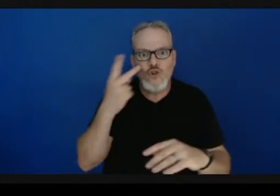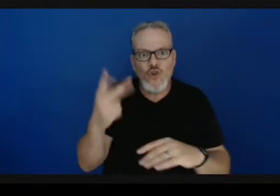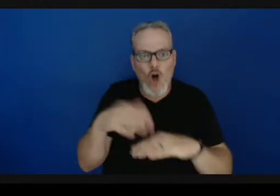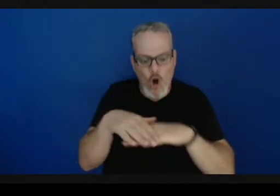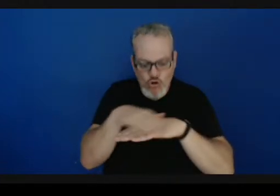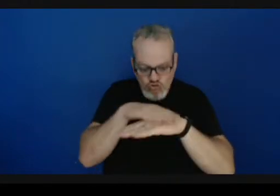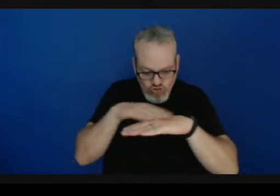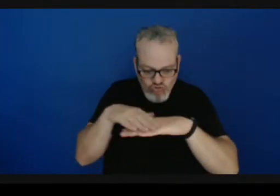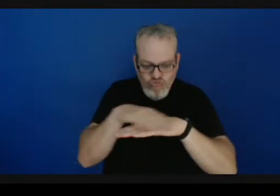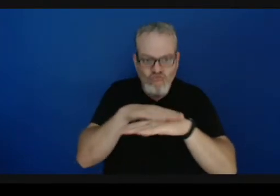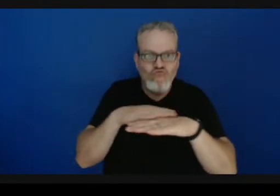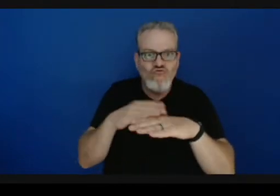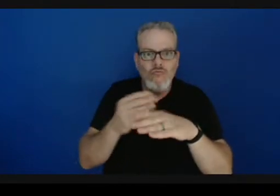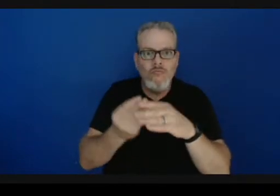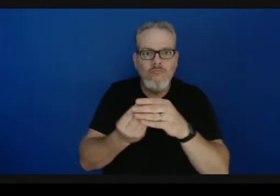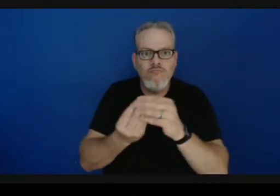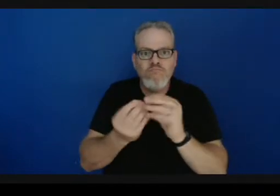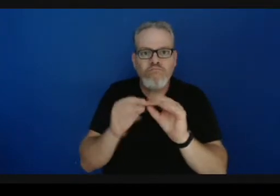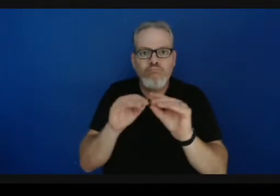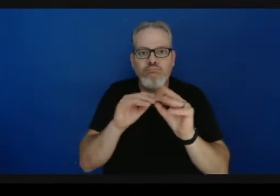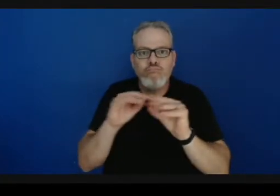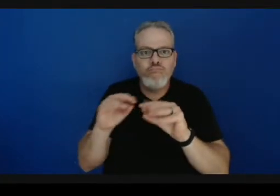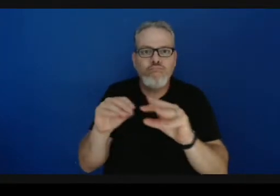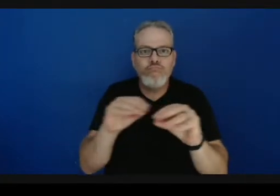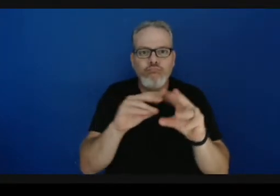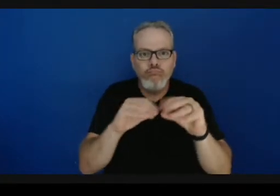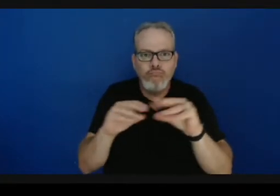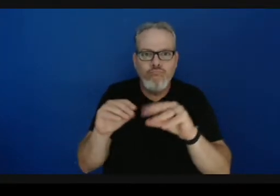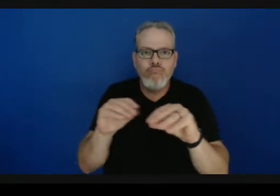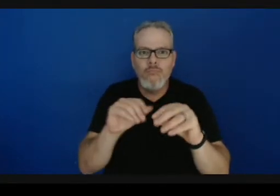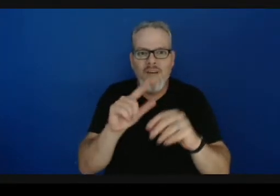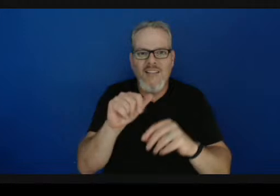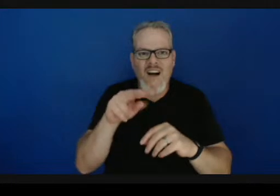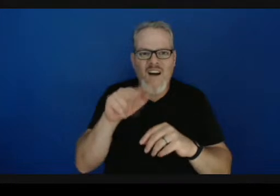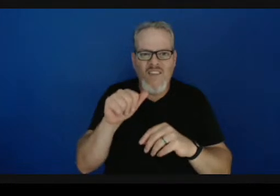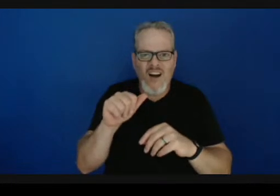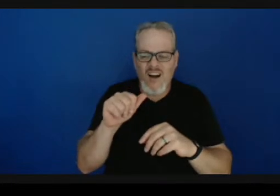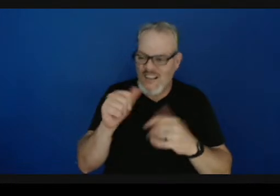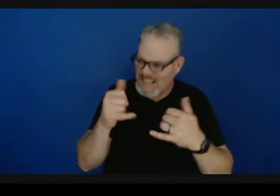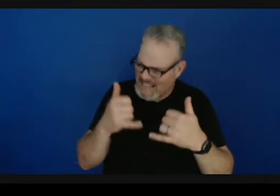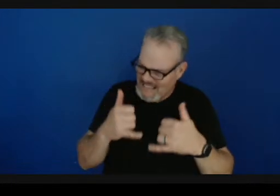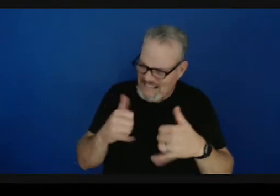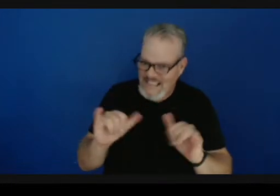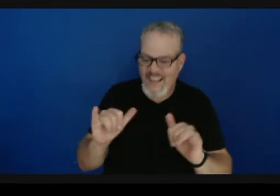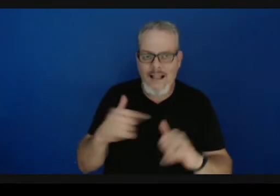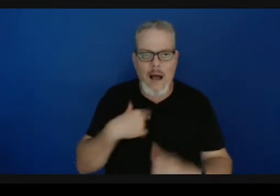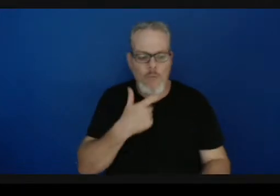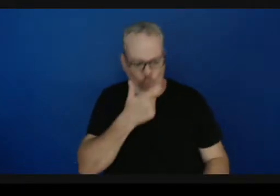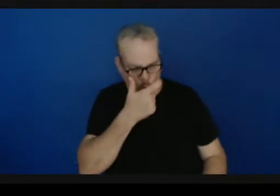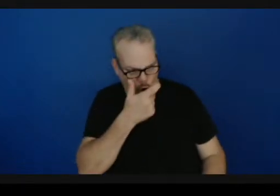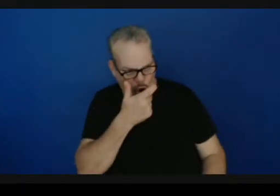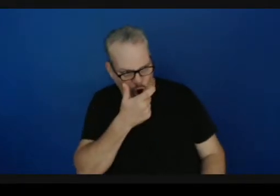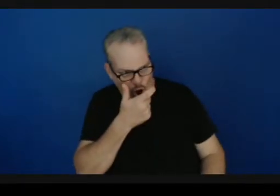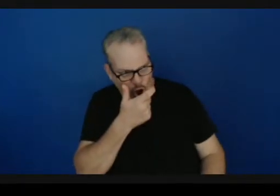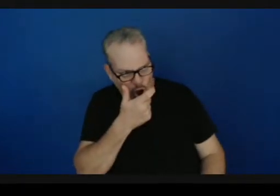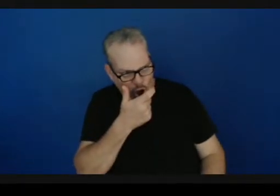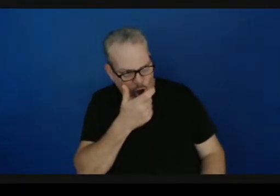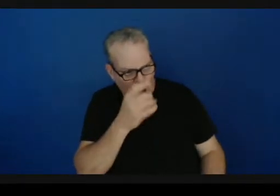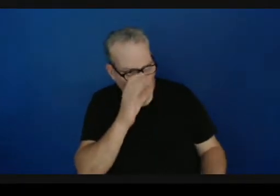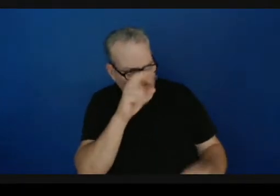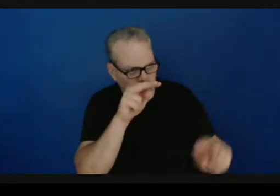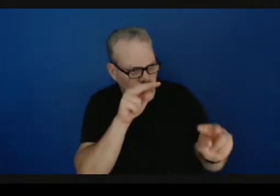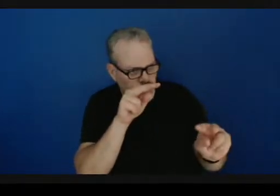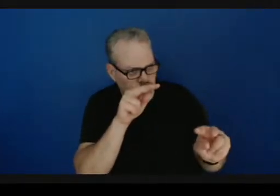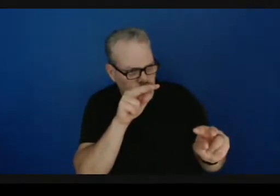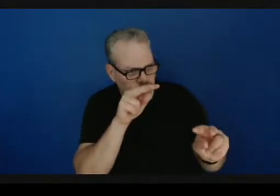before anything happened, but it was still like, it was just interesting how we're sitting there watching the cams. We see the earthquakes. We're like, all